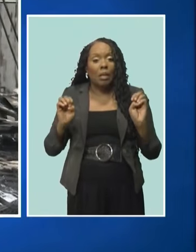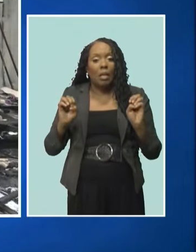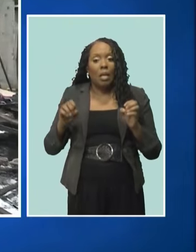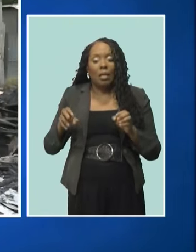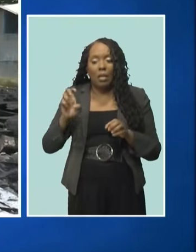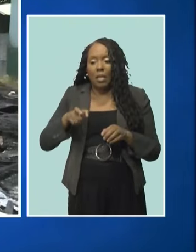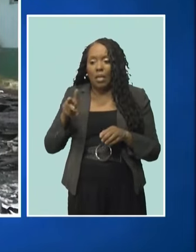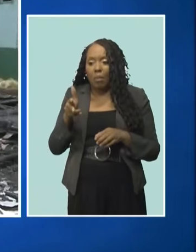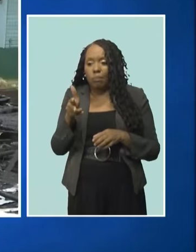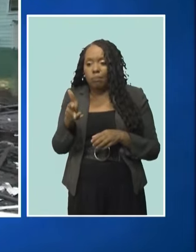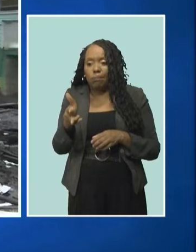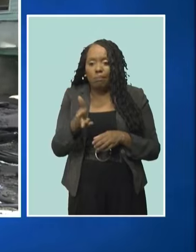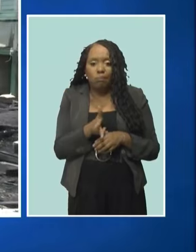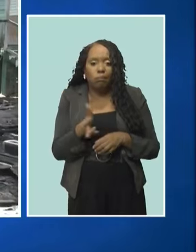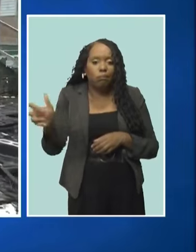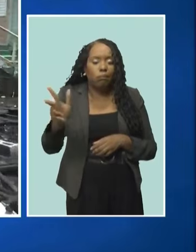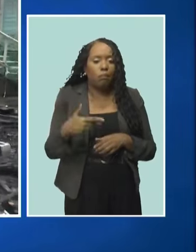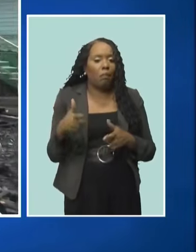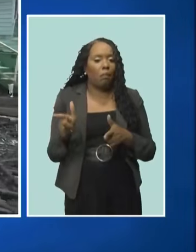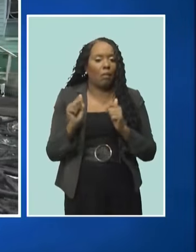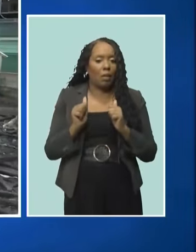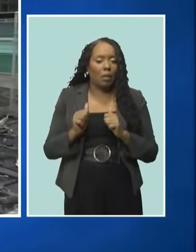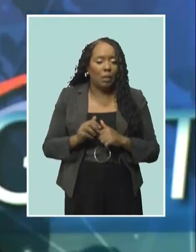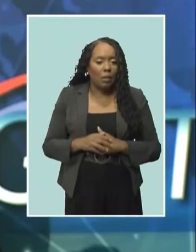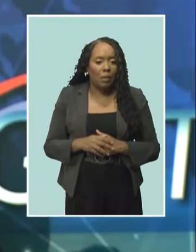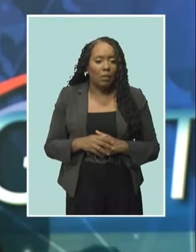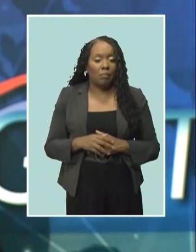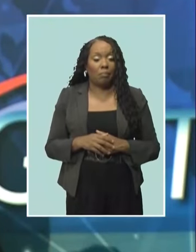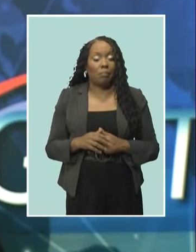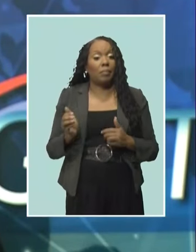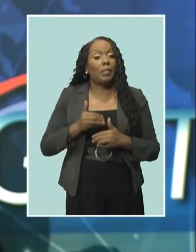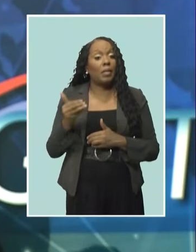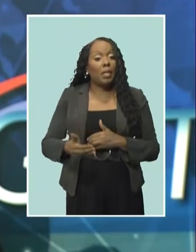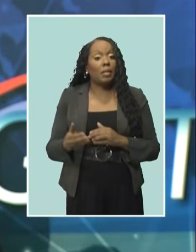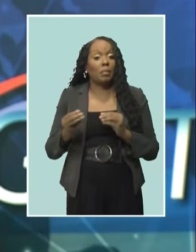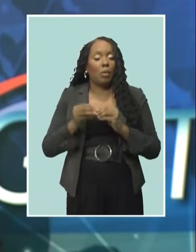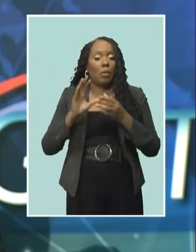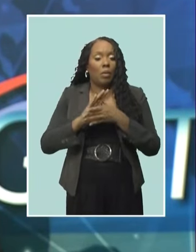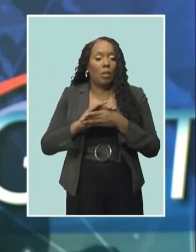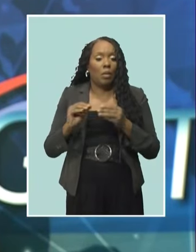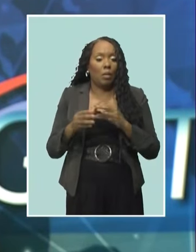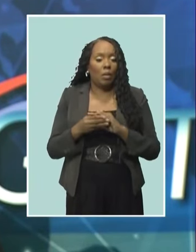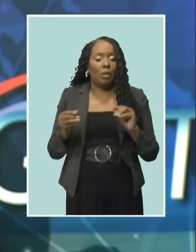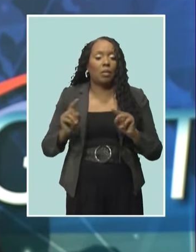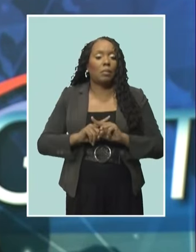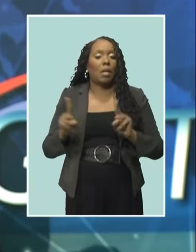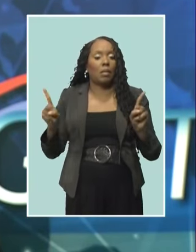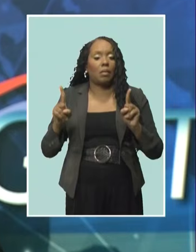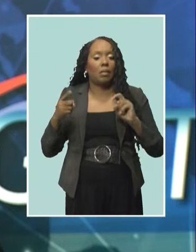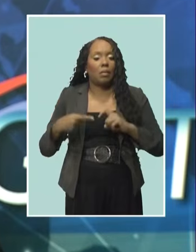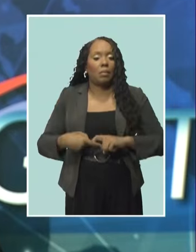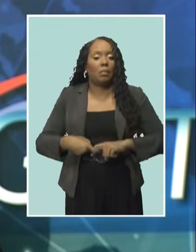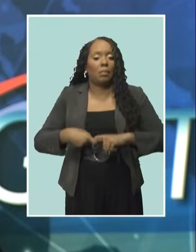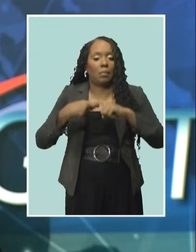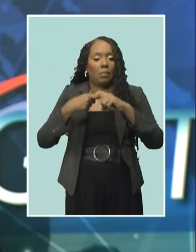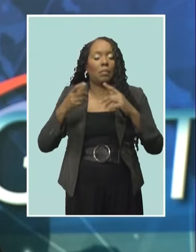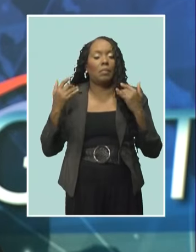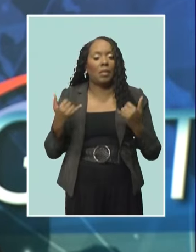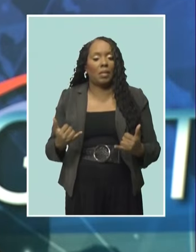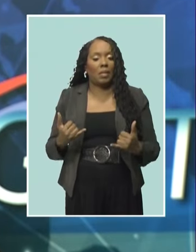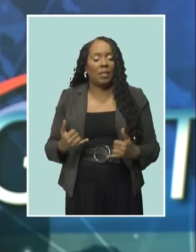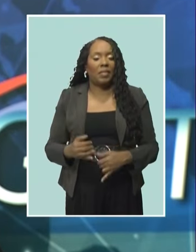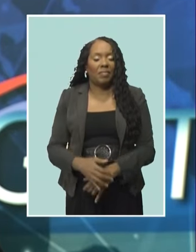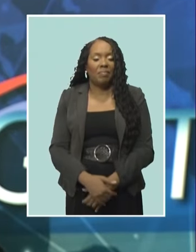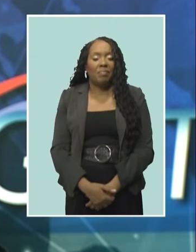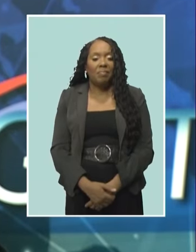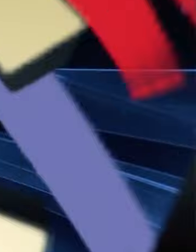vehicles. Wendy Burke, CBC News. We'll take a break here, but coming up, a call for the road leading to Fall Bay Beach to